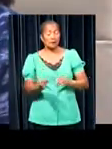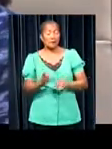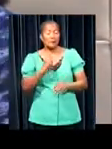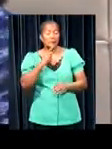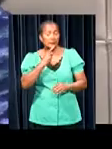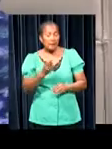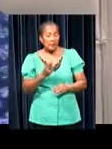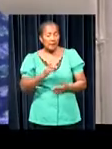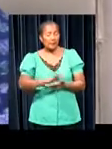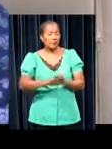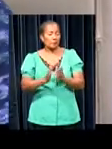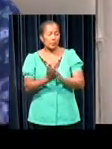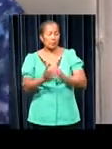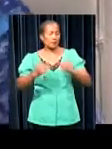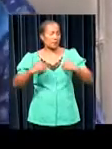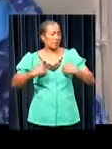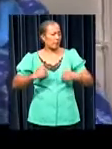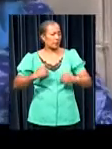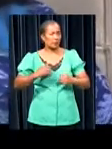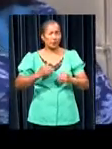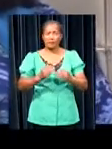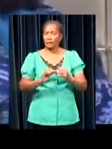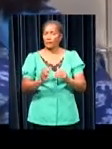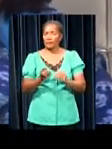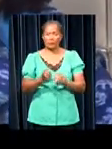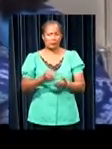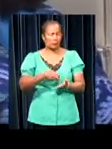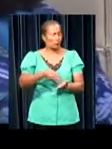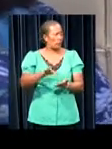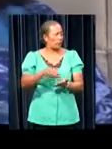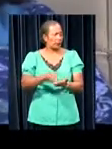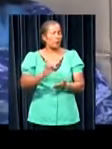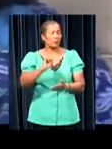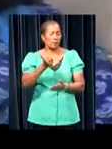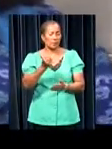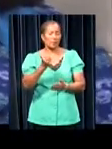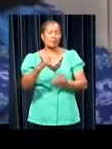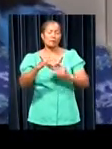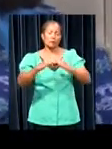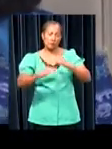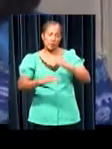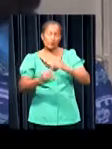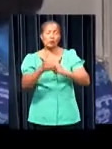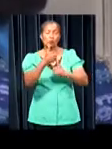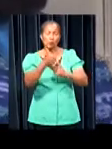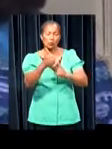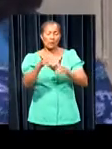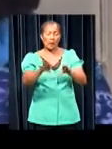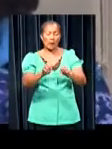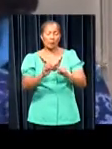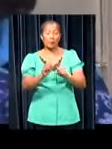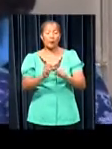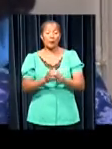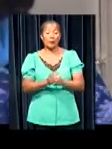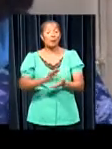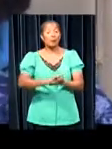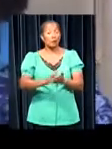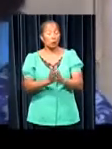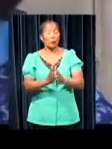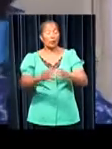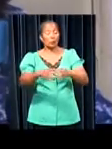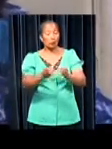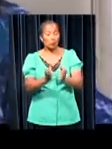human trafficking cannot be eliminated, but that it can be reduced with a good approach. The